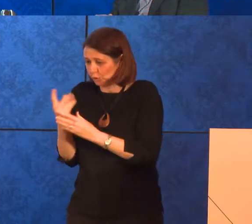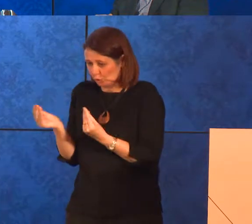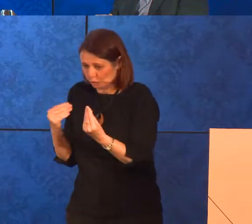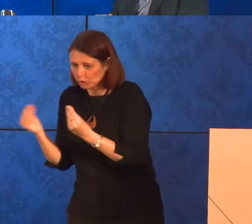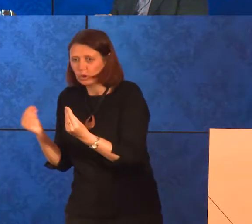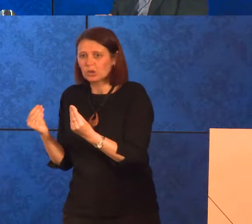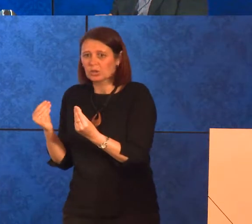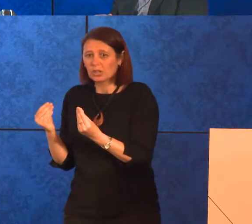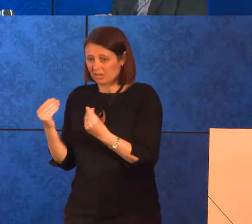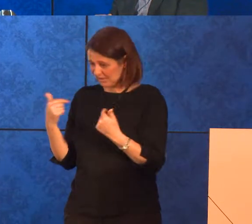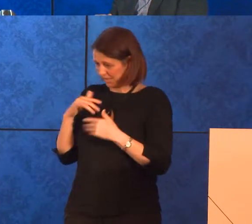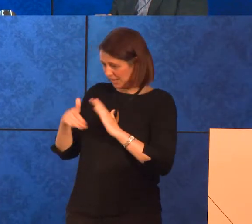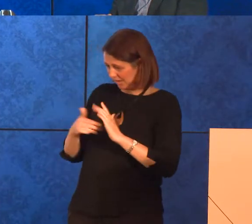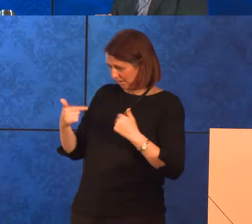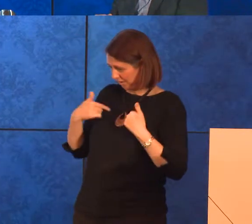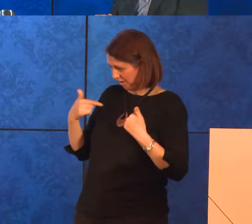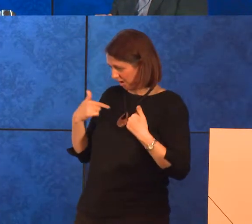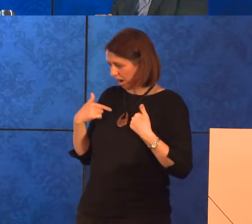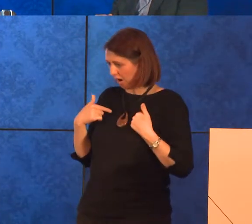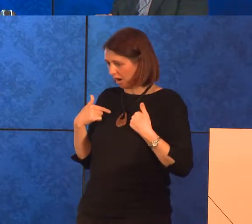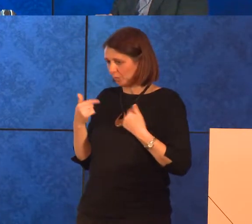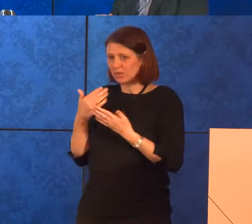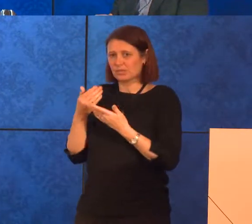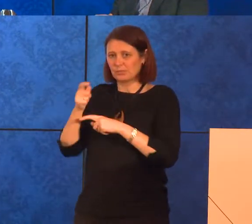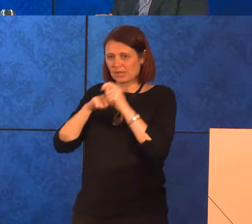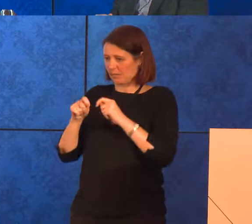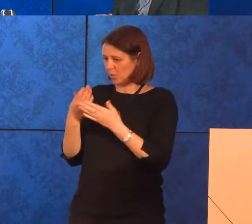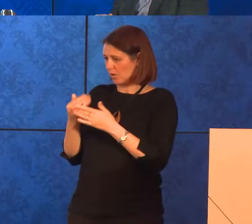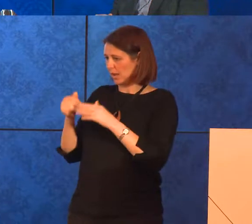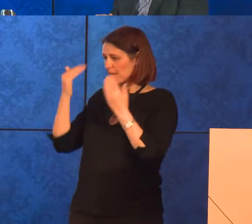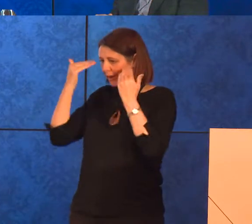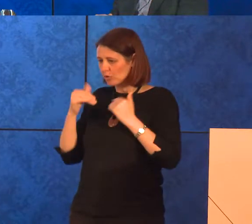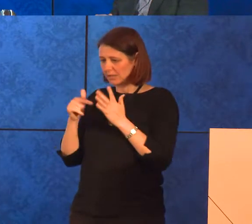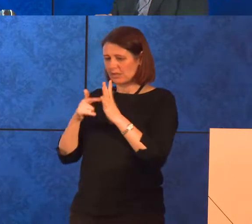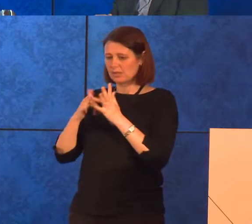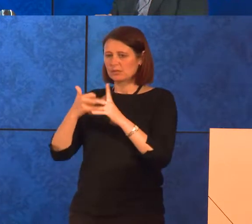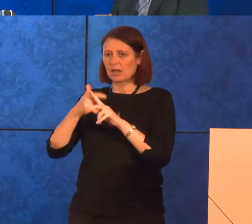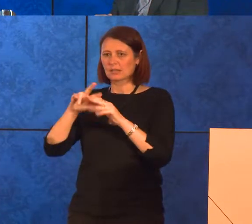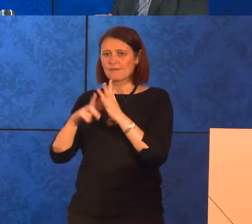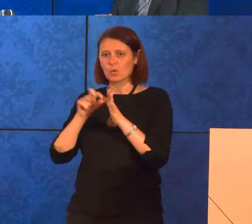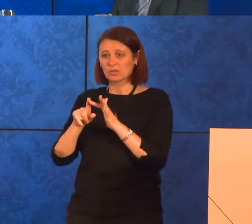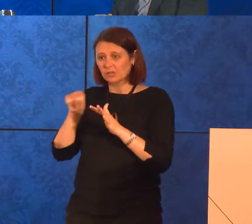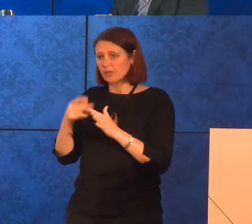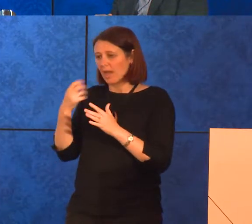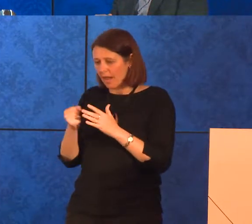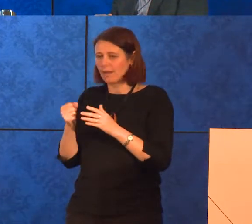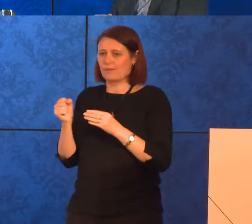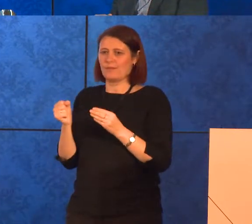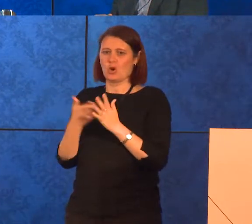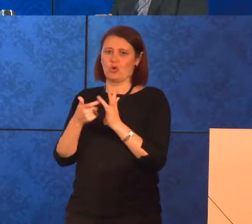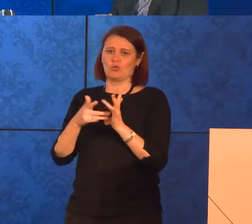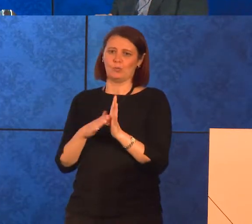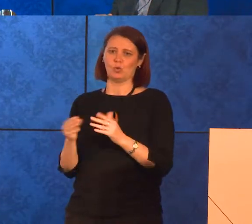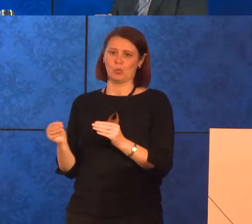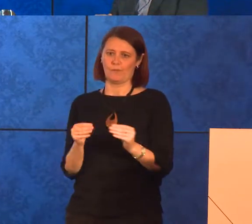for example, I then ended up on a magistrates task force was created. So there is room to move. So I think the learning is to